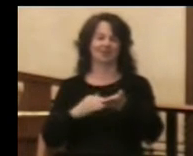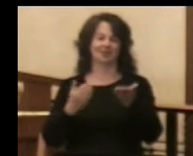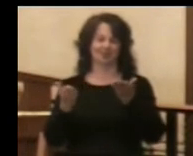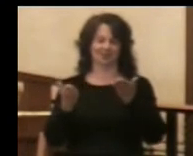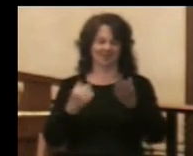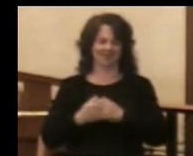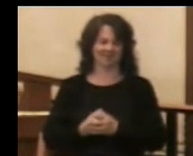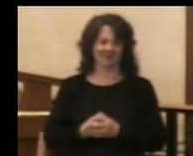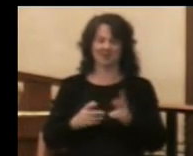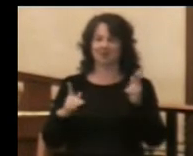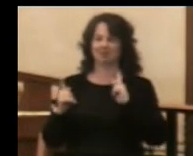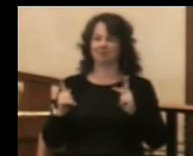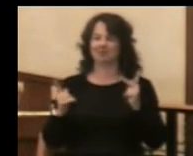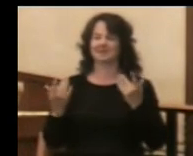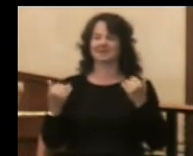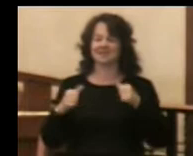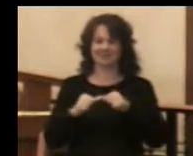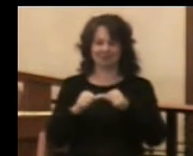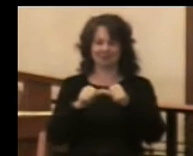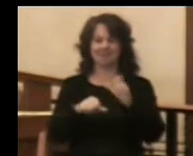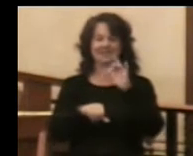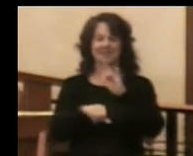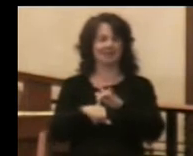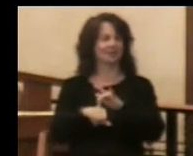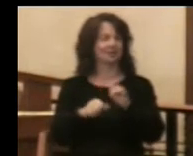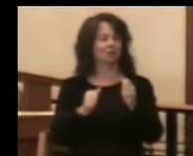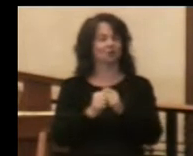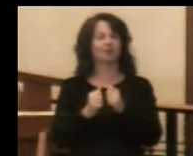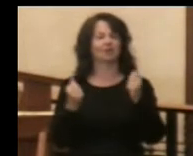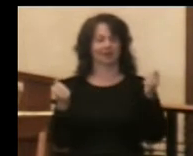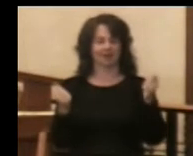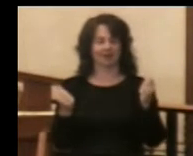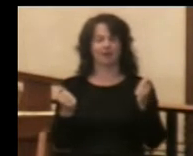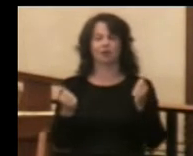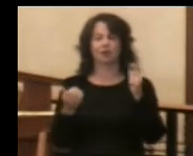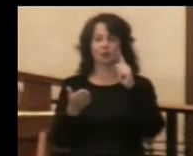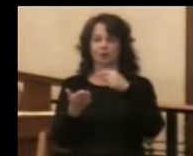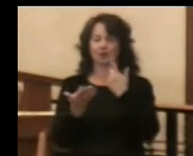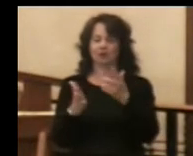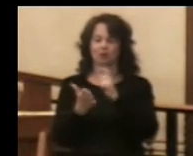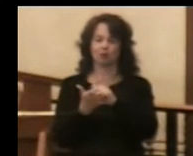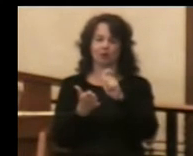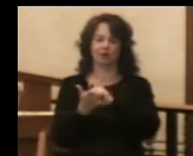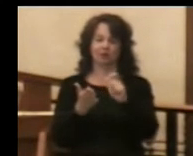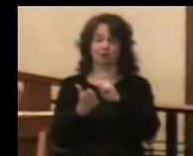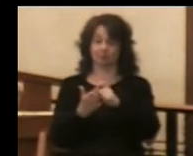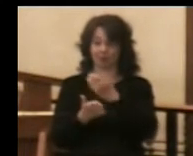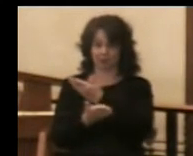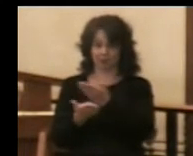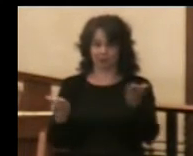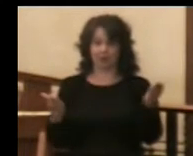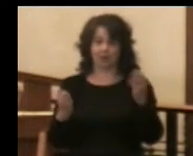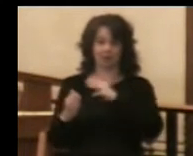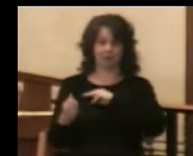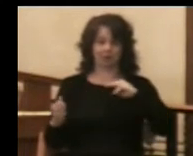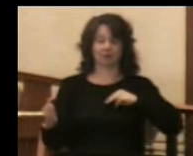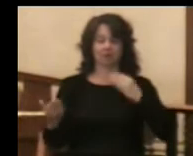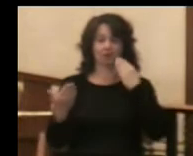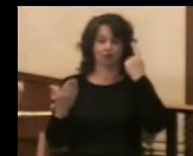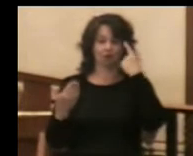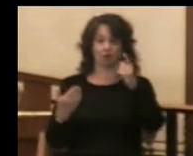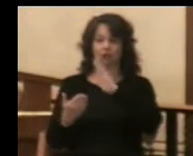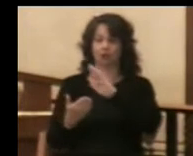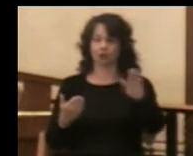People continue to be touched by the devotional materials written by Bethel members for our Lenten booklet. Thank you for that gift in this Lenten